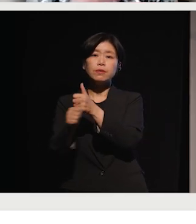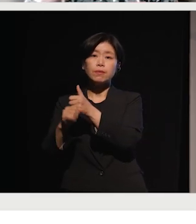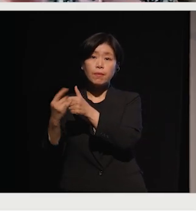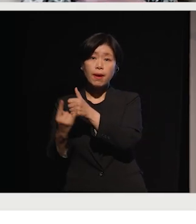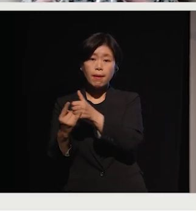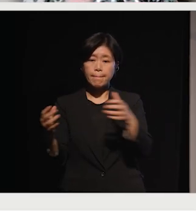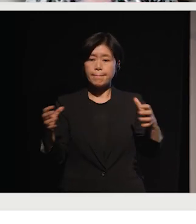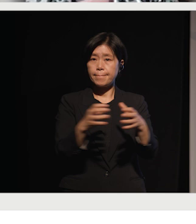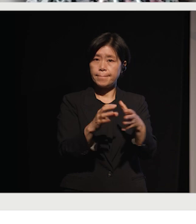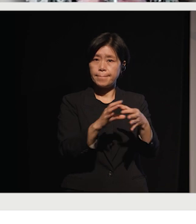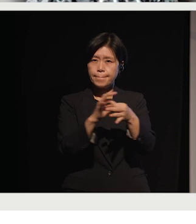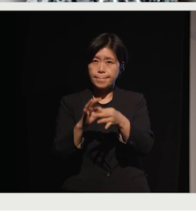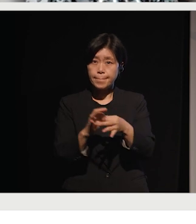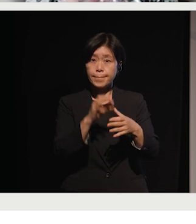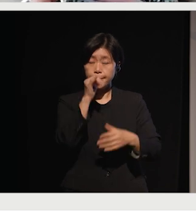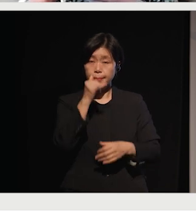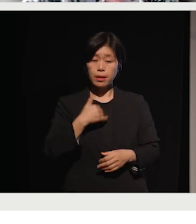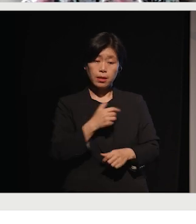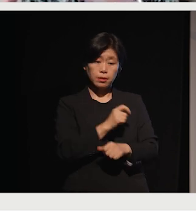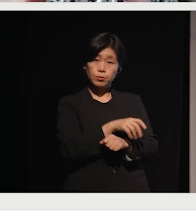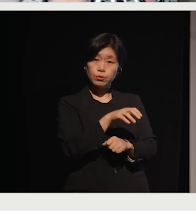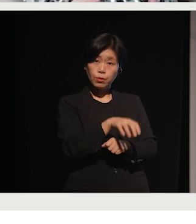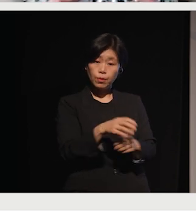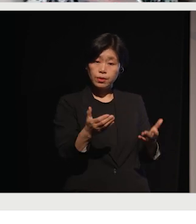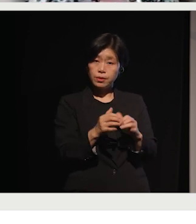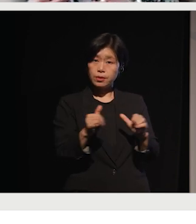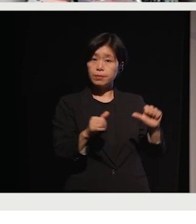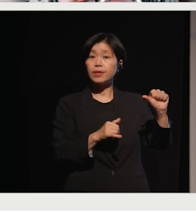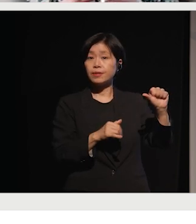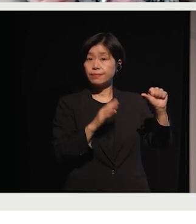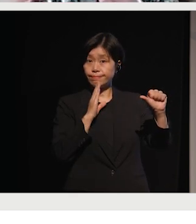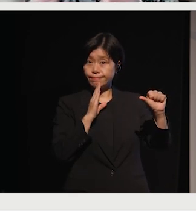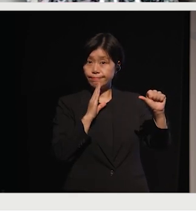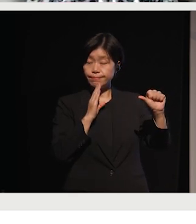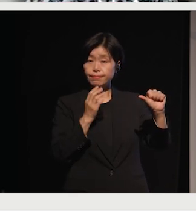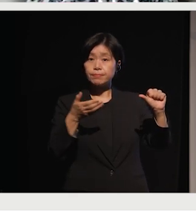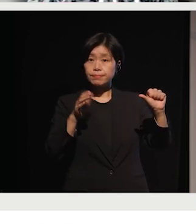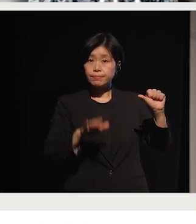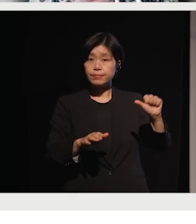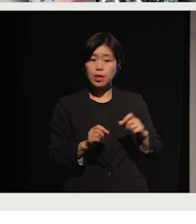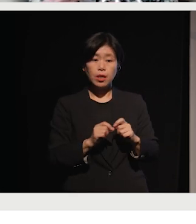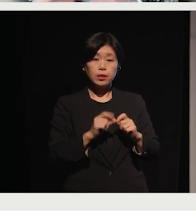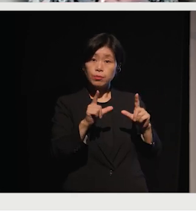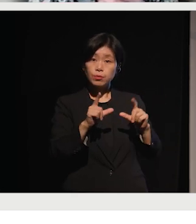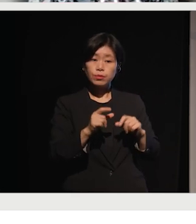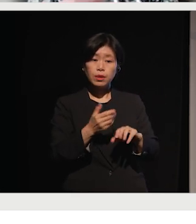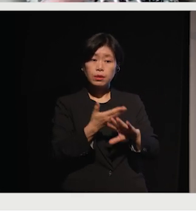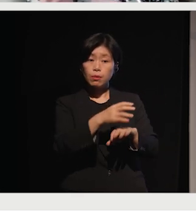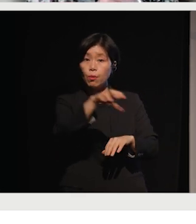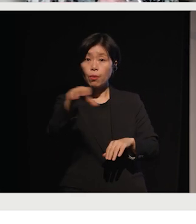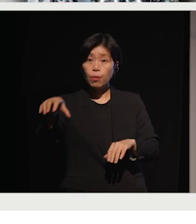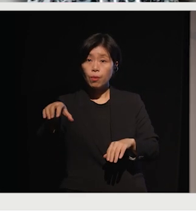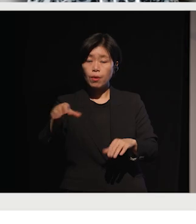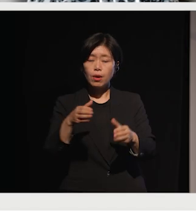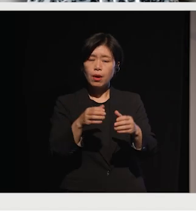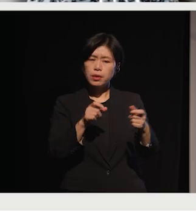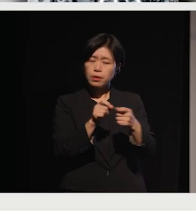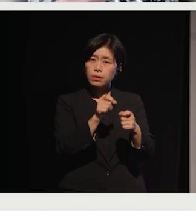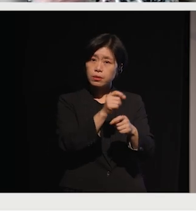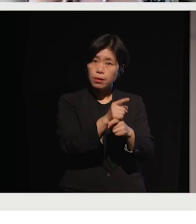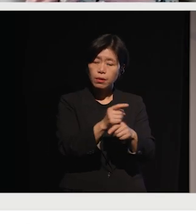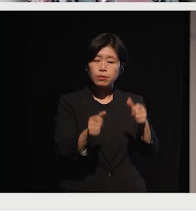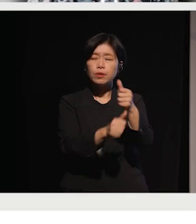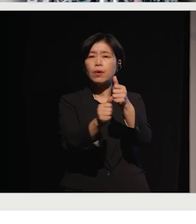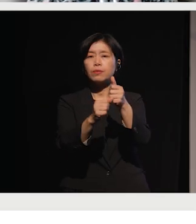5, but most of the museums have accessibility committees. So we work with them. We want to hear what their goals